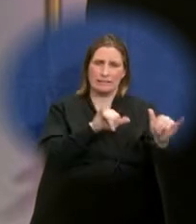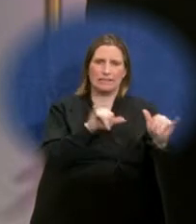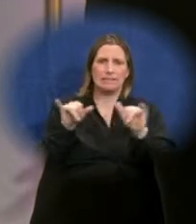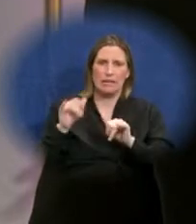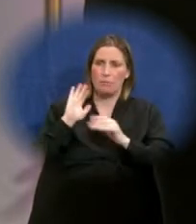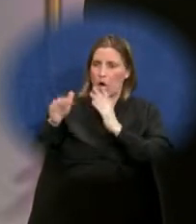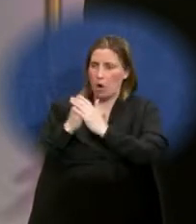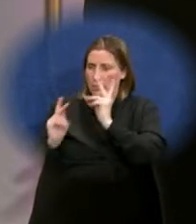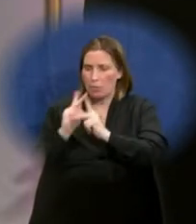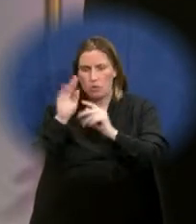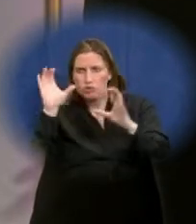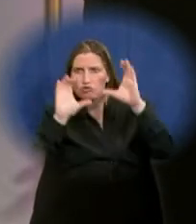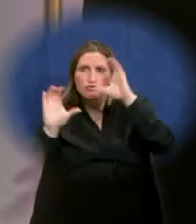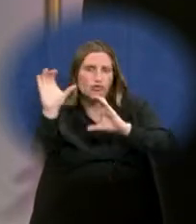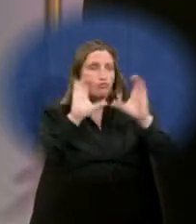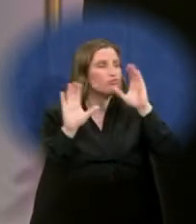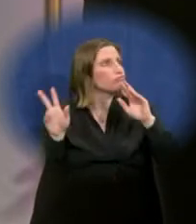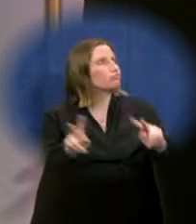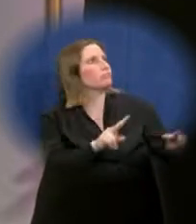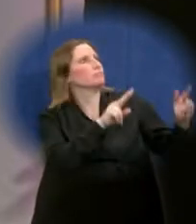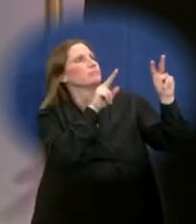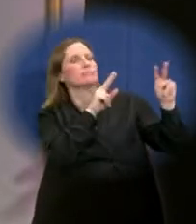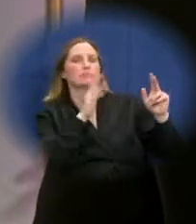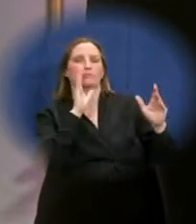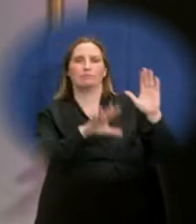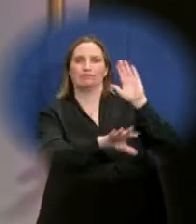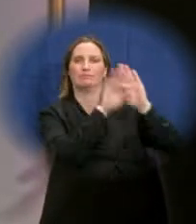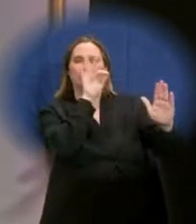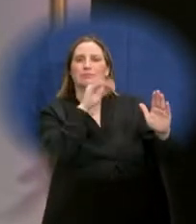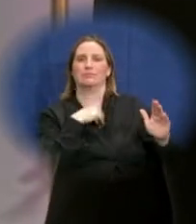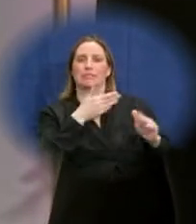seeks for him, that seeks the face of the God of Jacob.